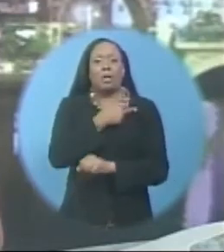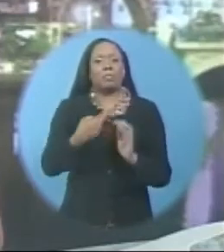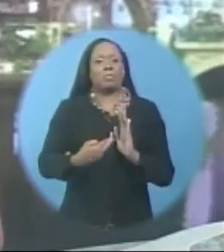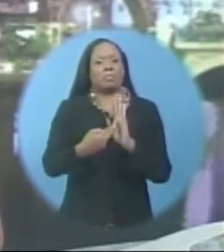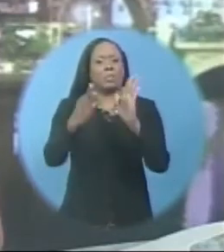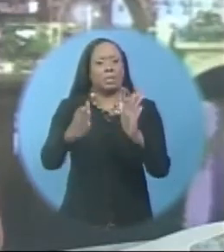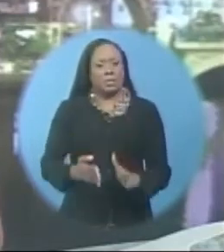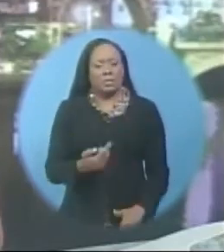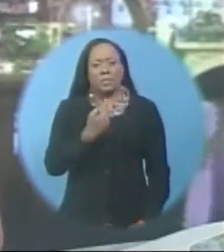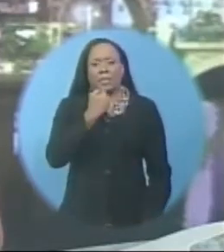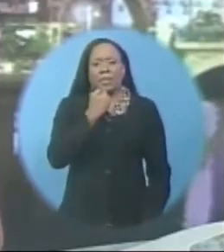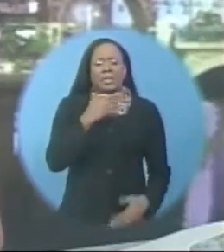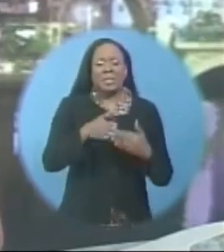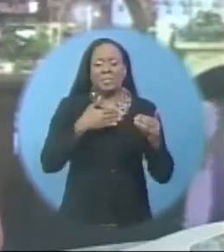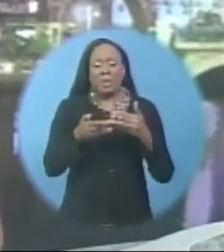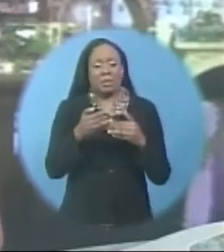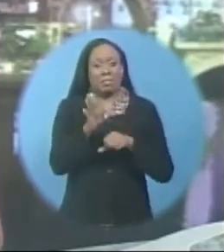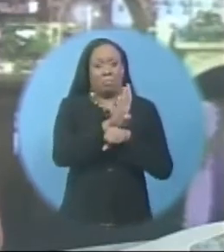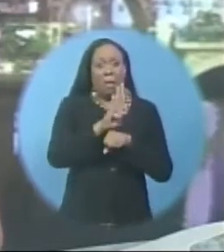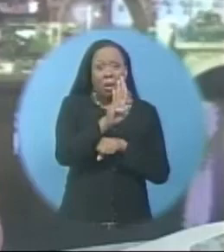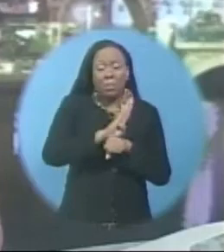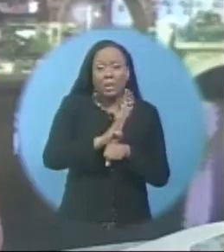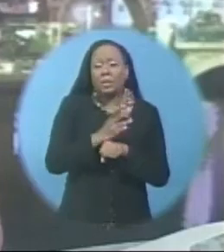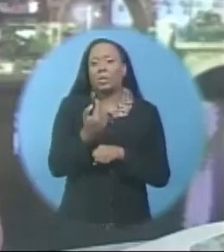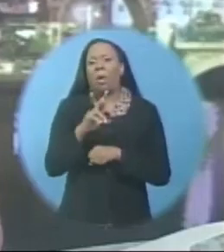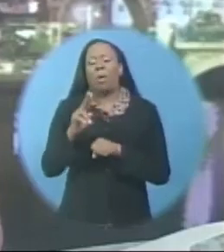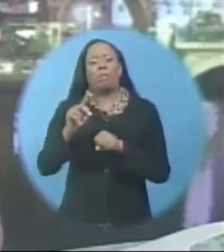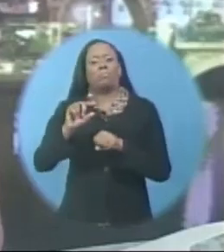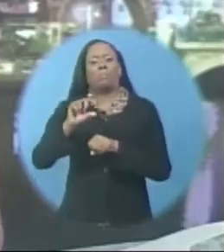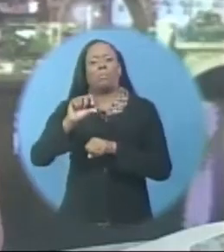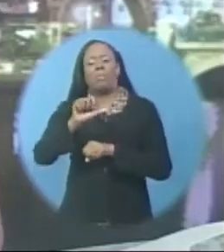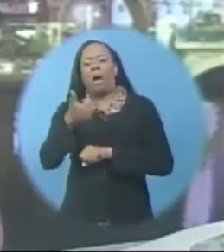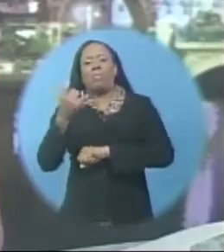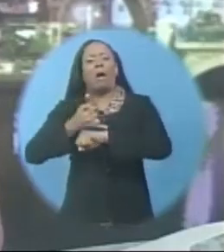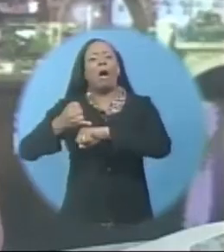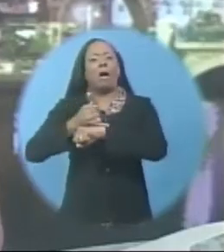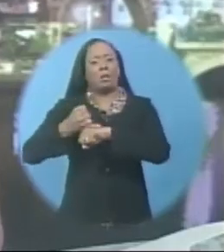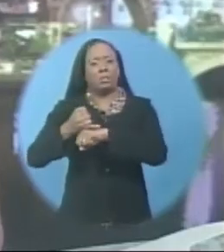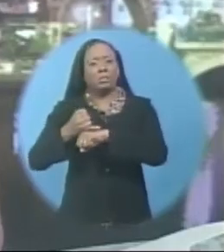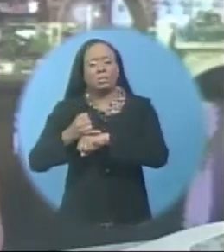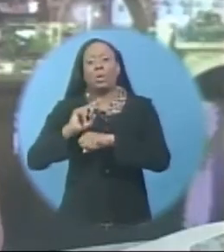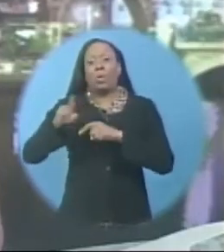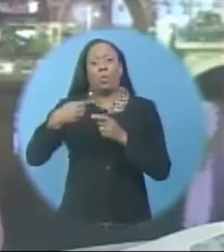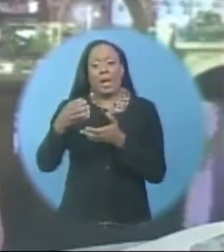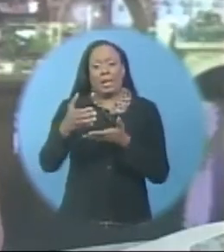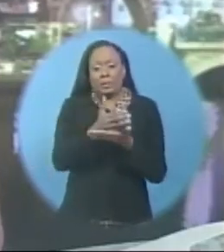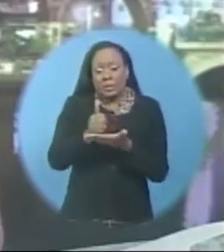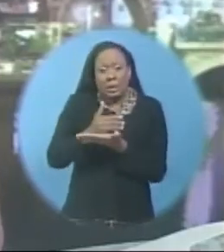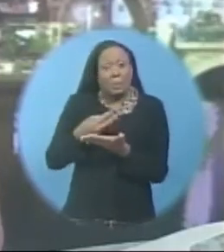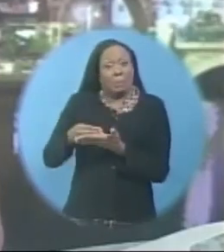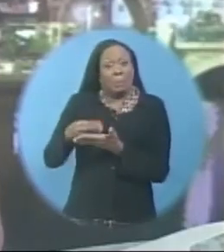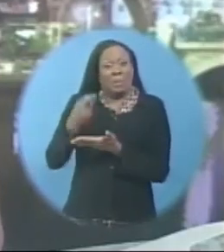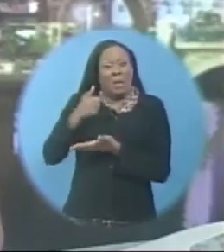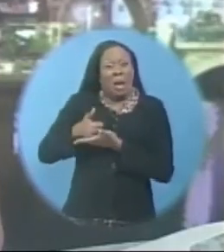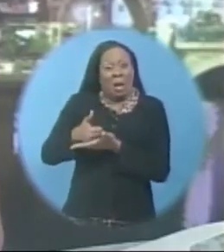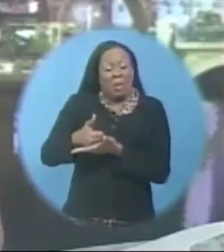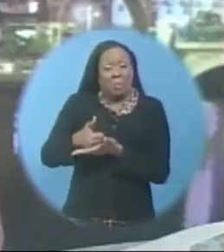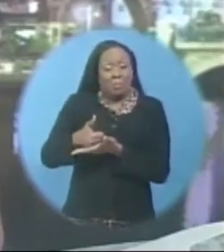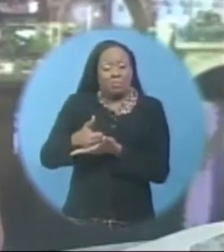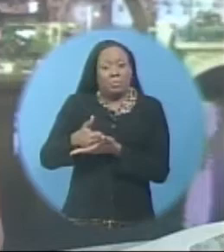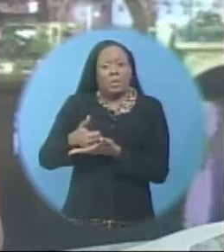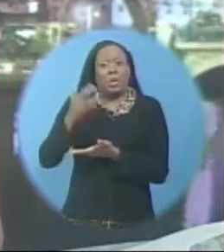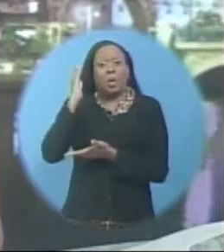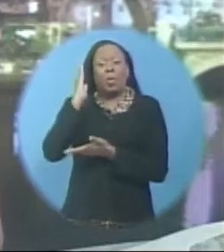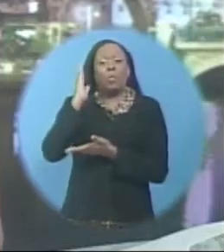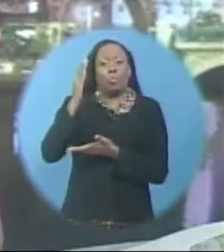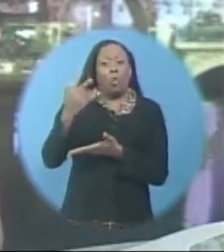efforts extend to both local and international appeal drives. He was speaking during a recent press briefing for the launch of the Barbados